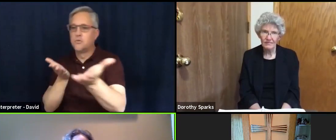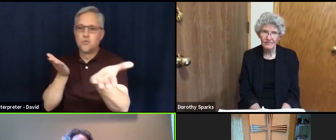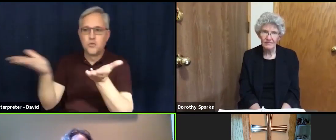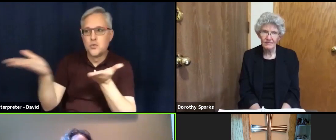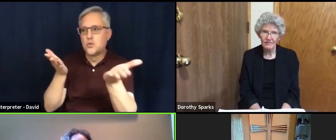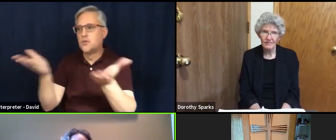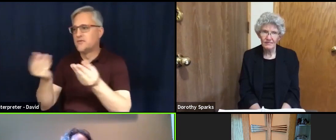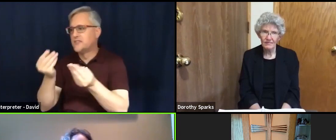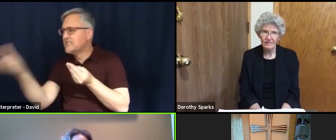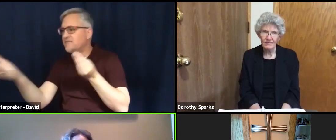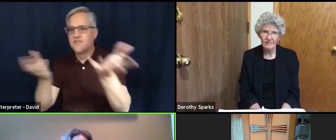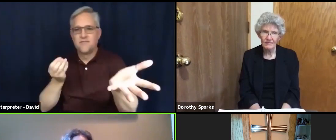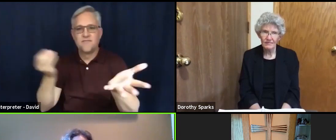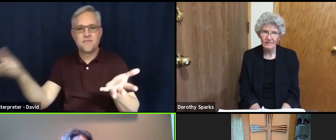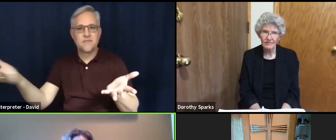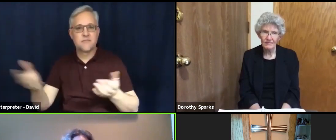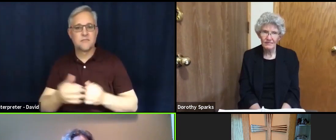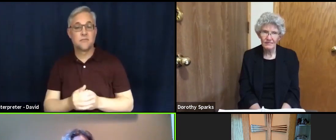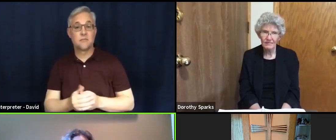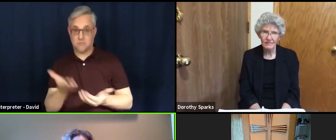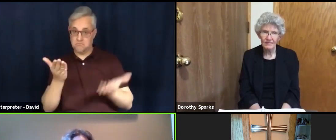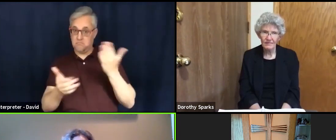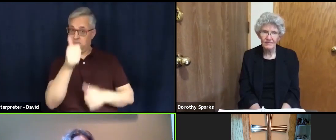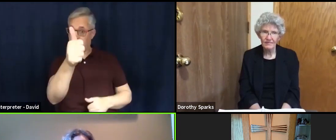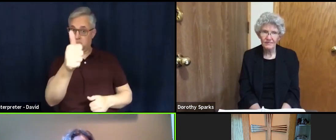Maybe you're able to volunteer.